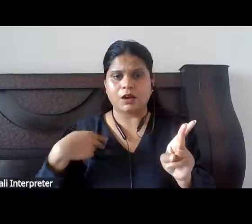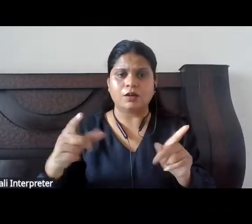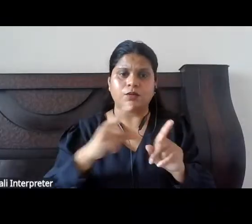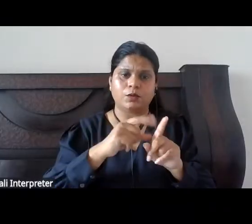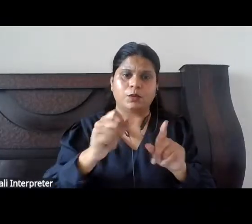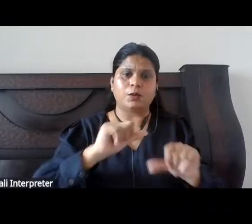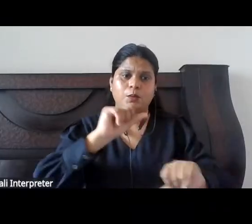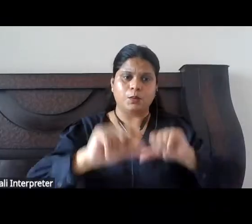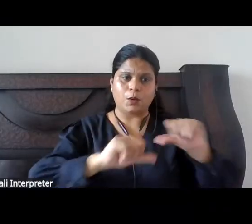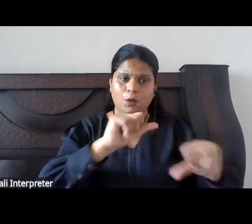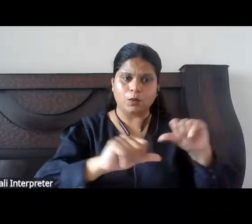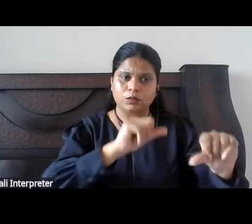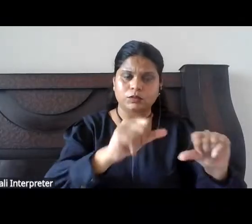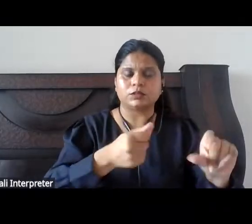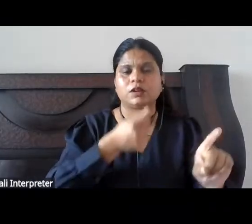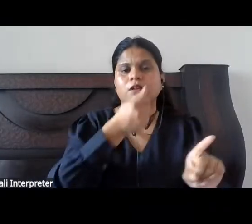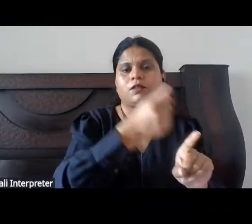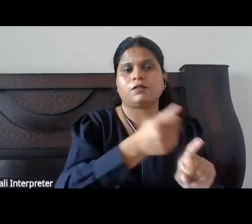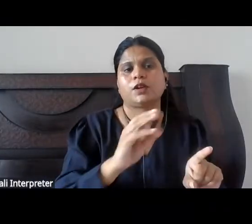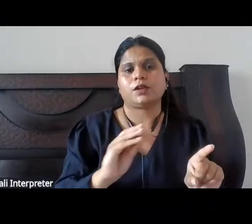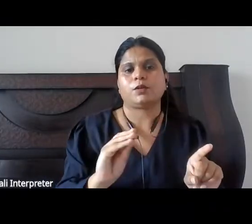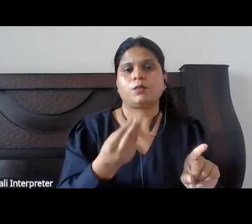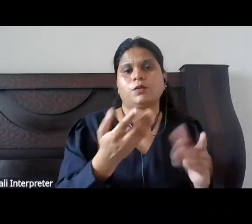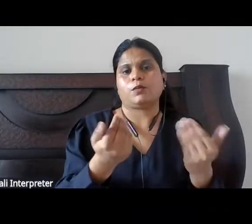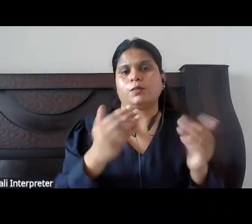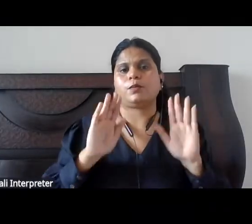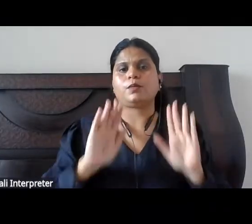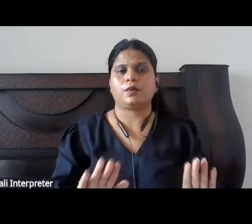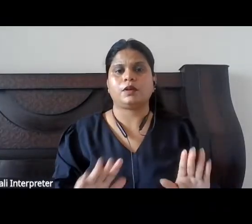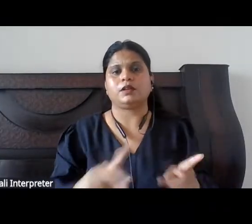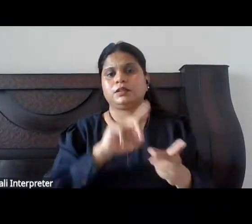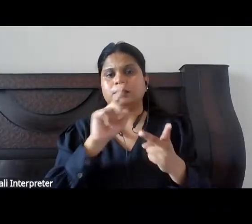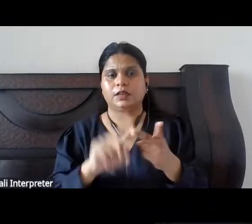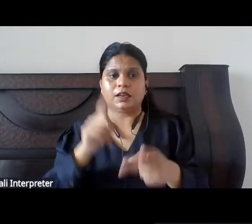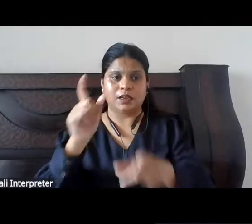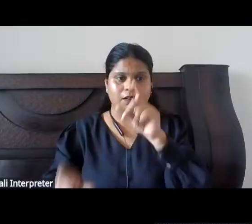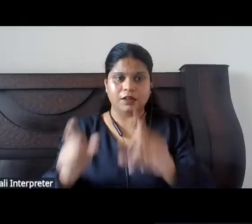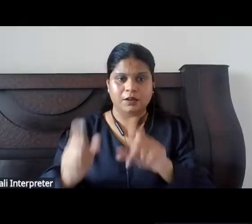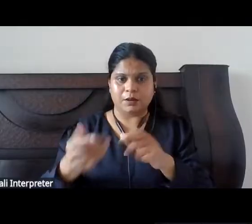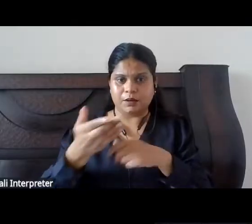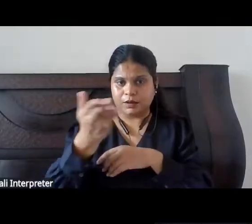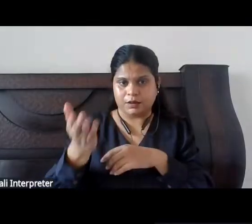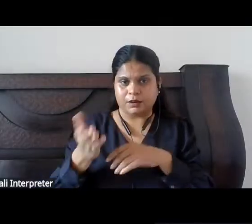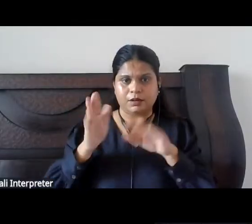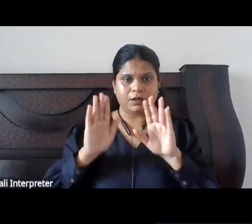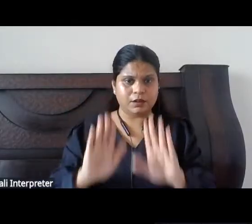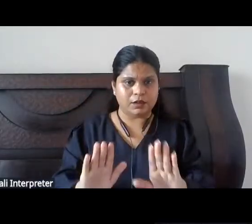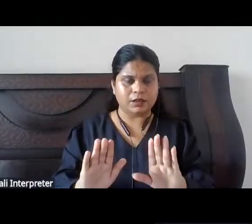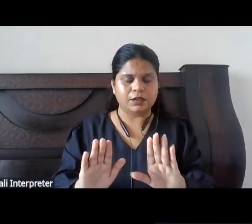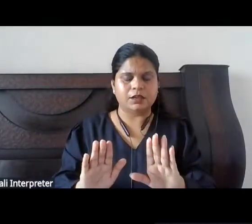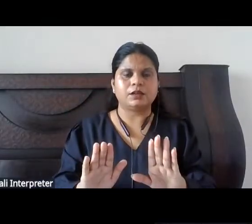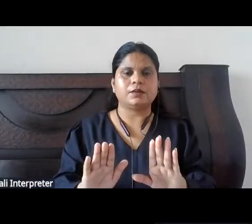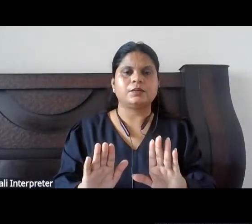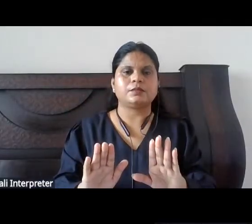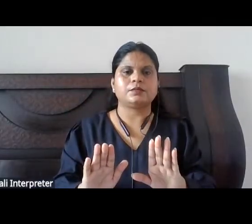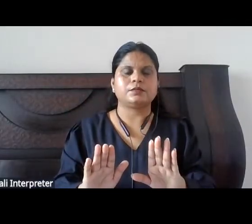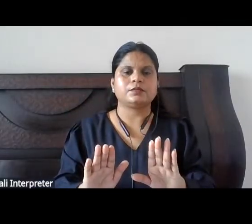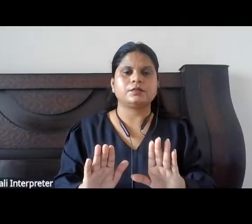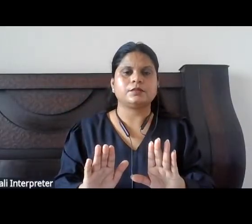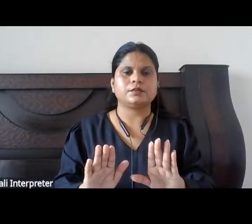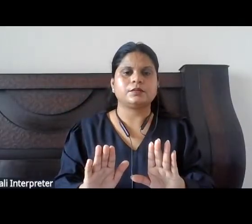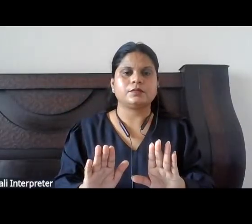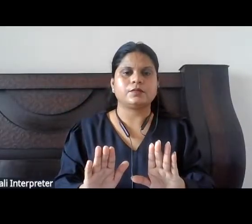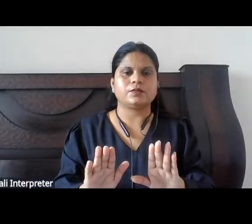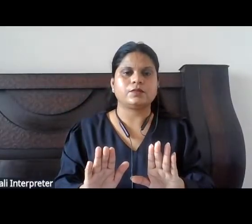very, very effective. And the second thing is about the enumerators, which I said just now. And there was also